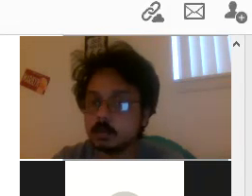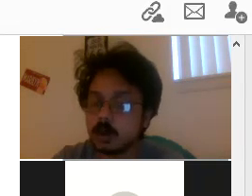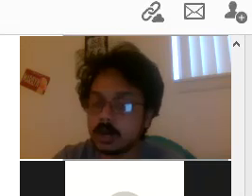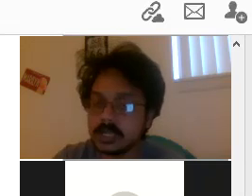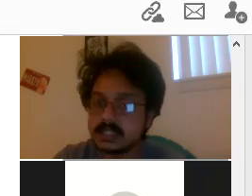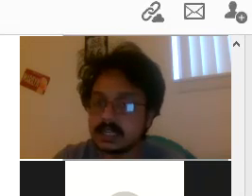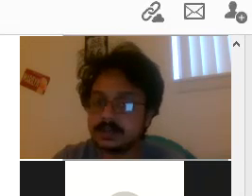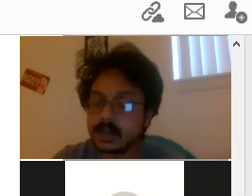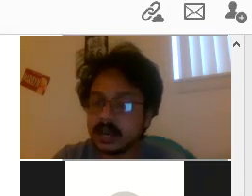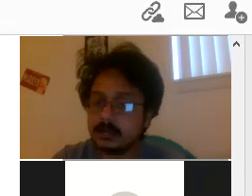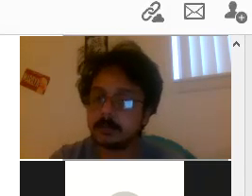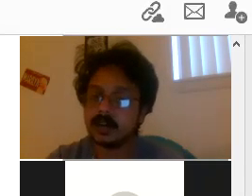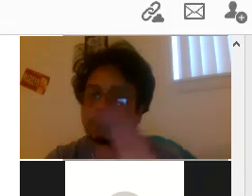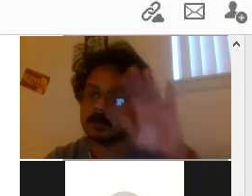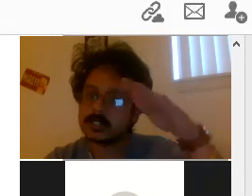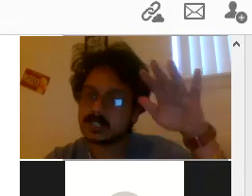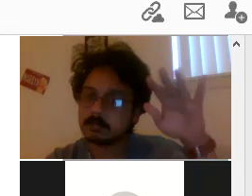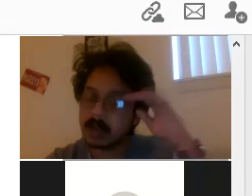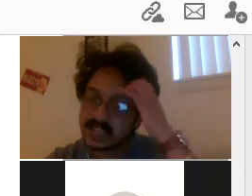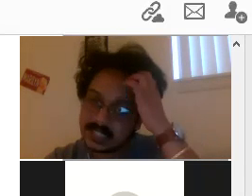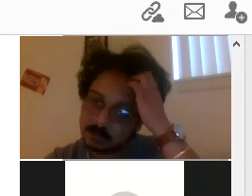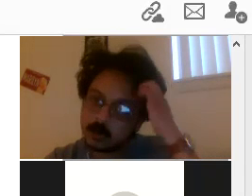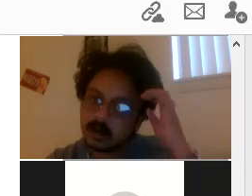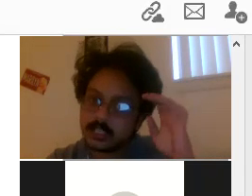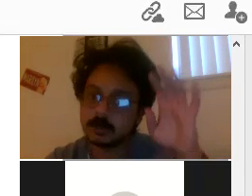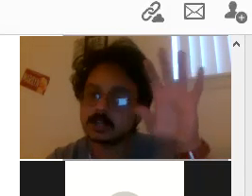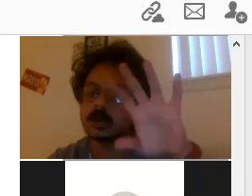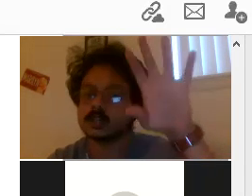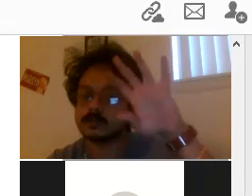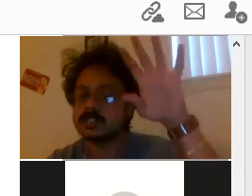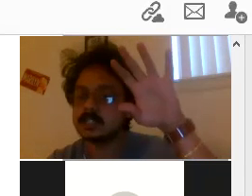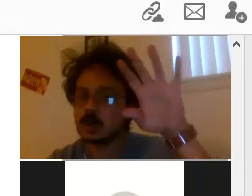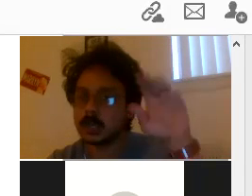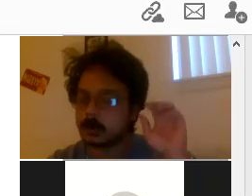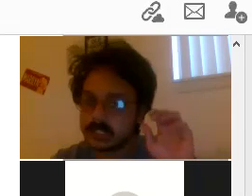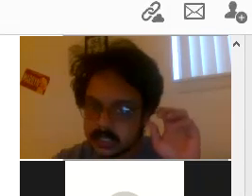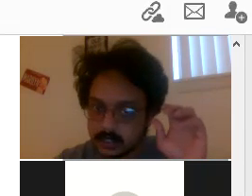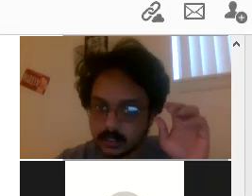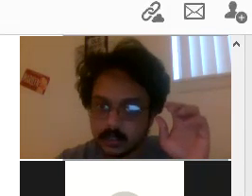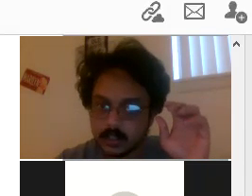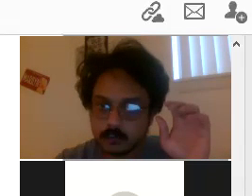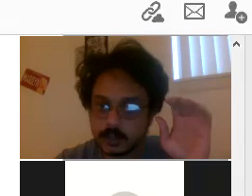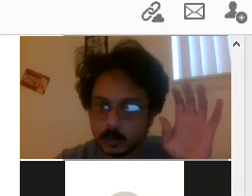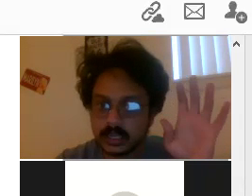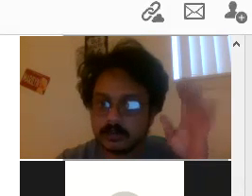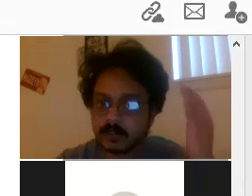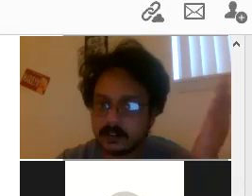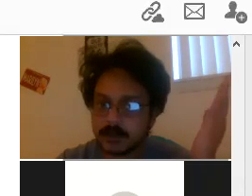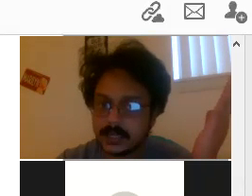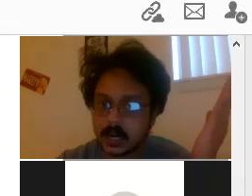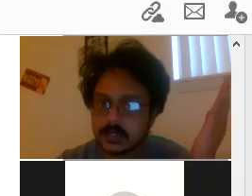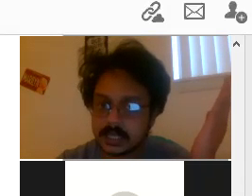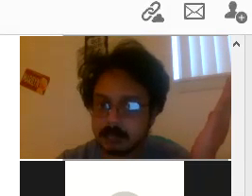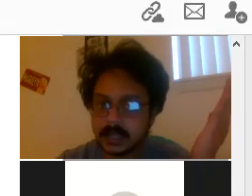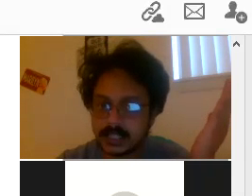naught is more or less a trial and error process. I say more or less because, okay, so first let's talk about C. So we know that we